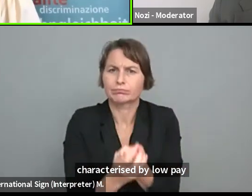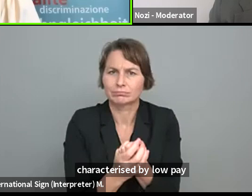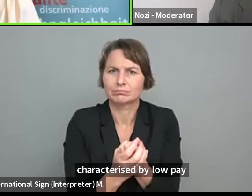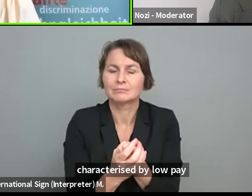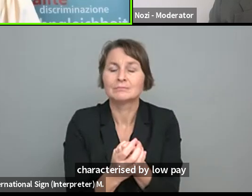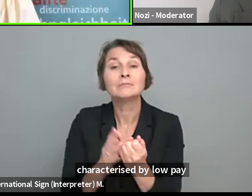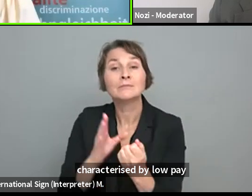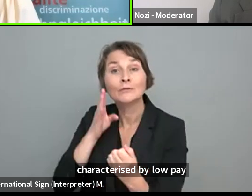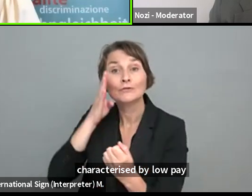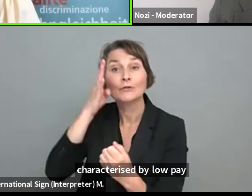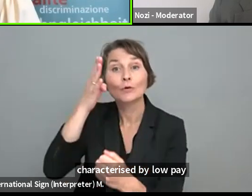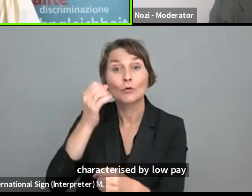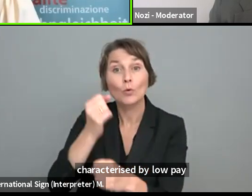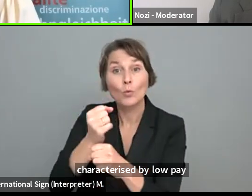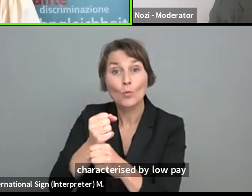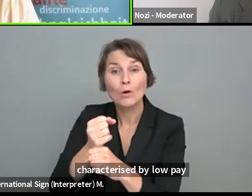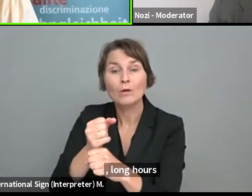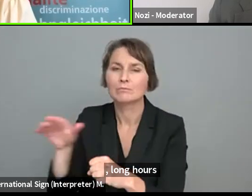equal pay for all.